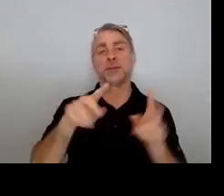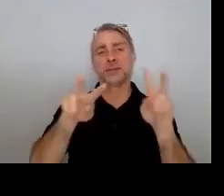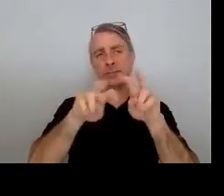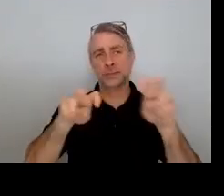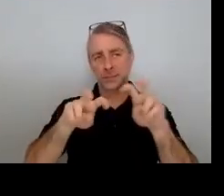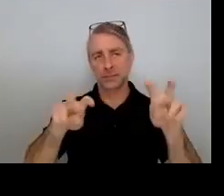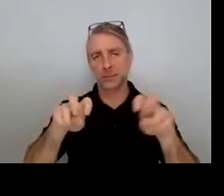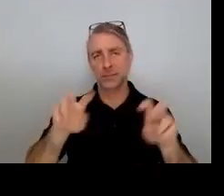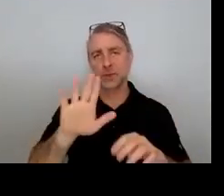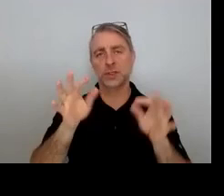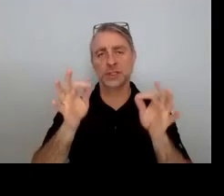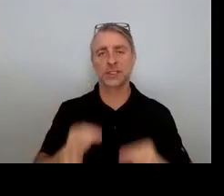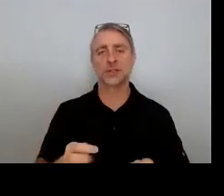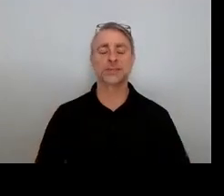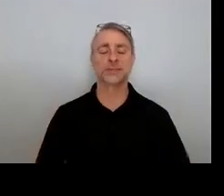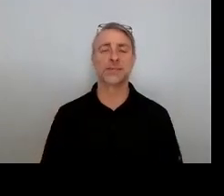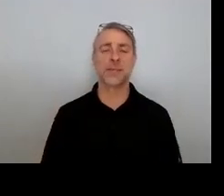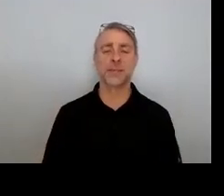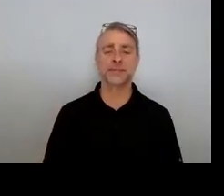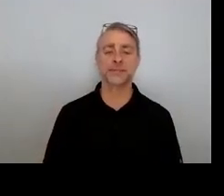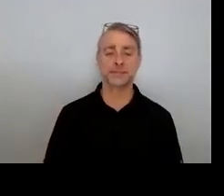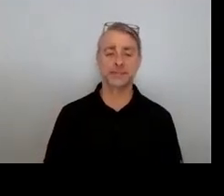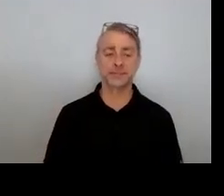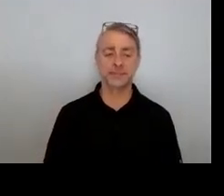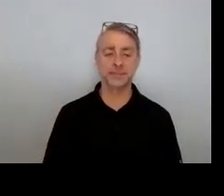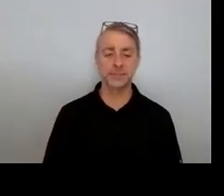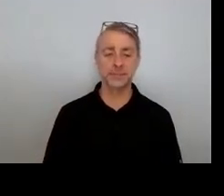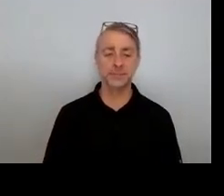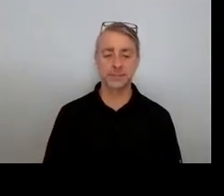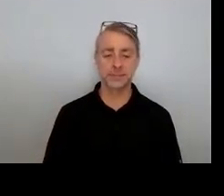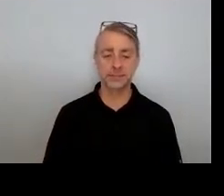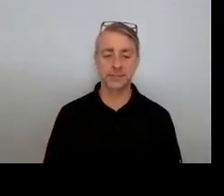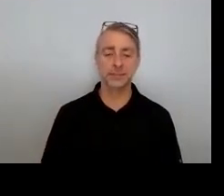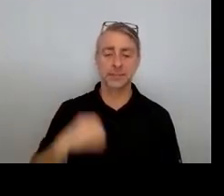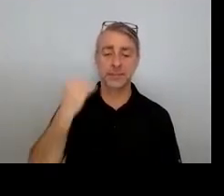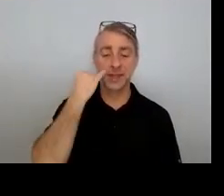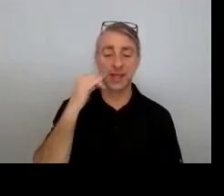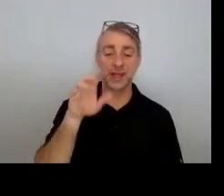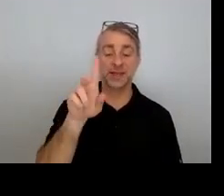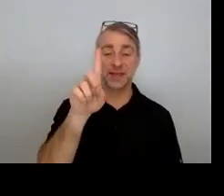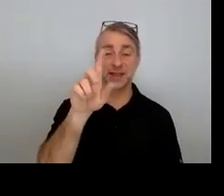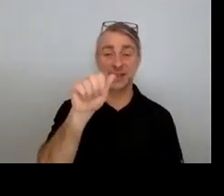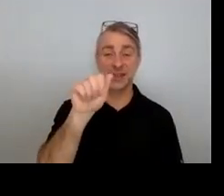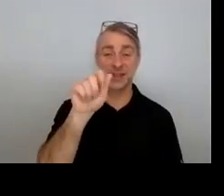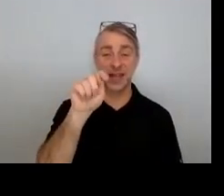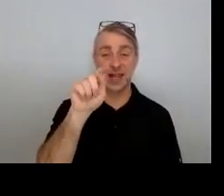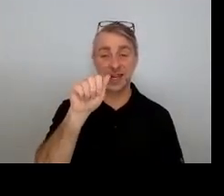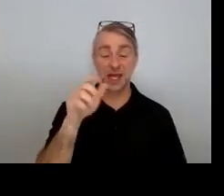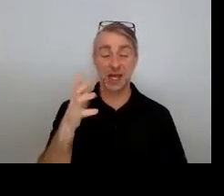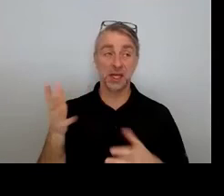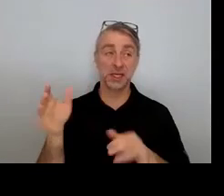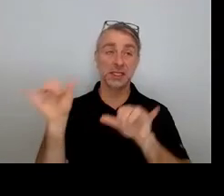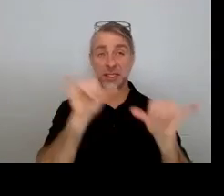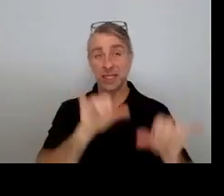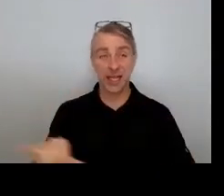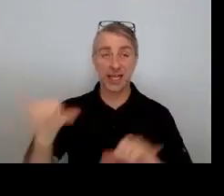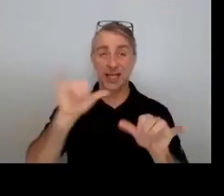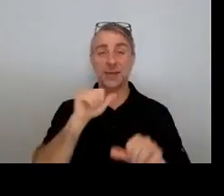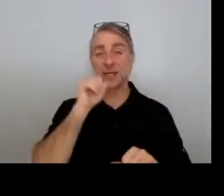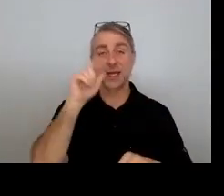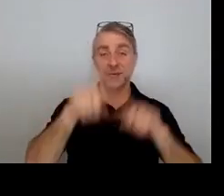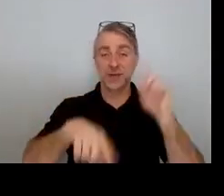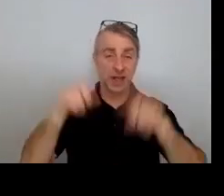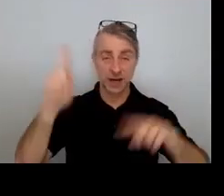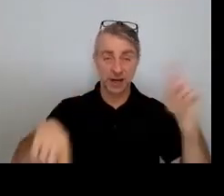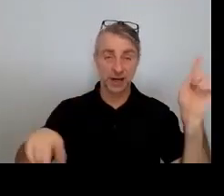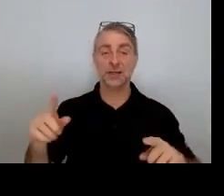So even if you don't think there's a whole lot of heterogeneity in your data, it's useful to interrogate it. And so we're gonna walk